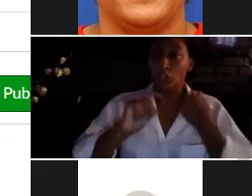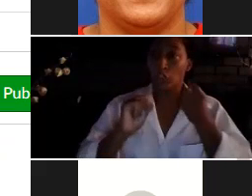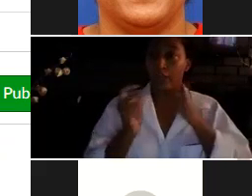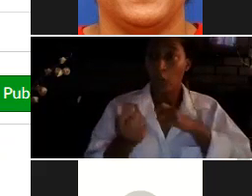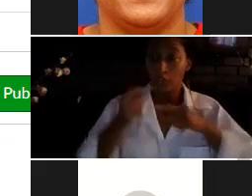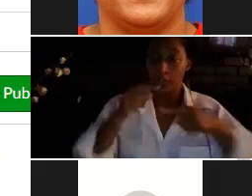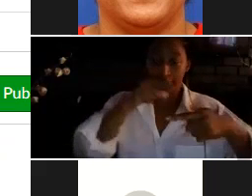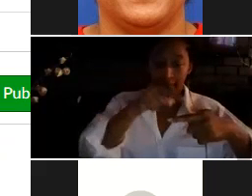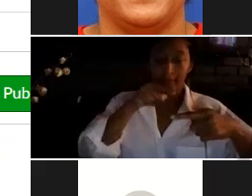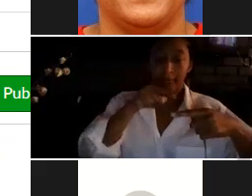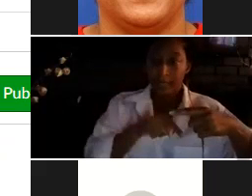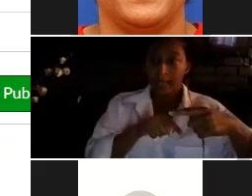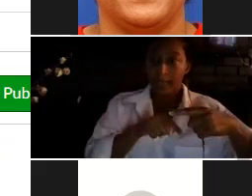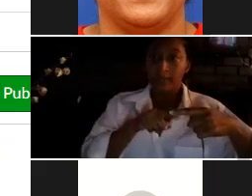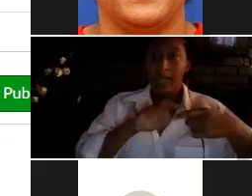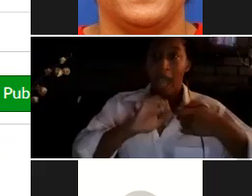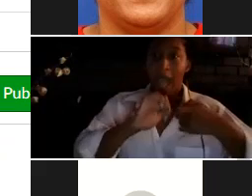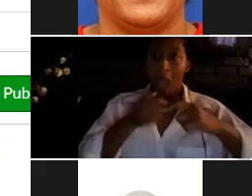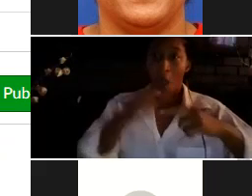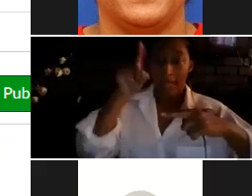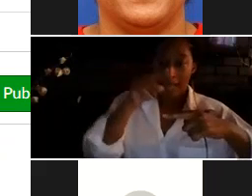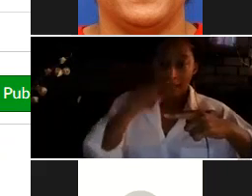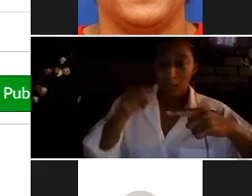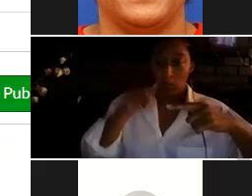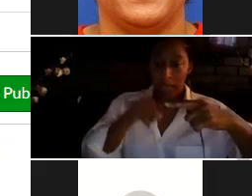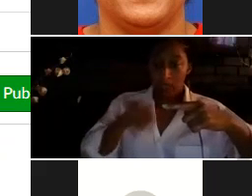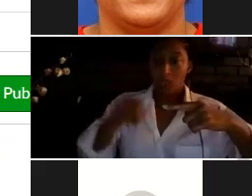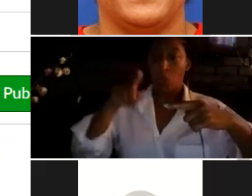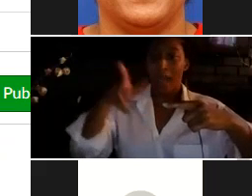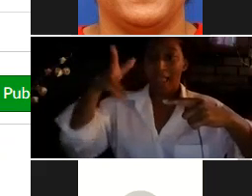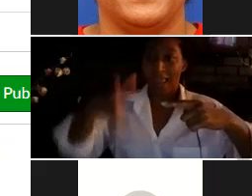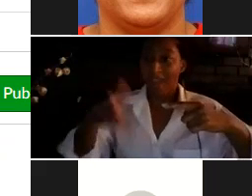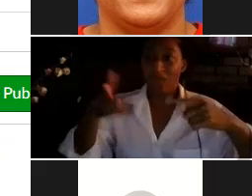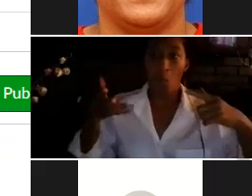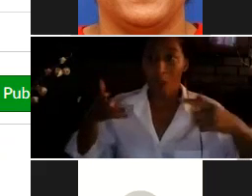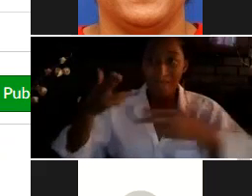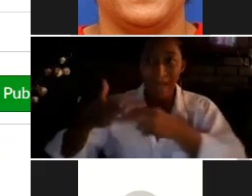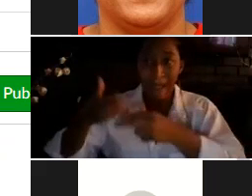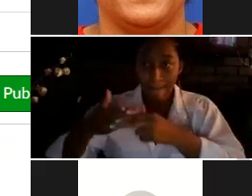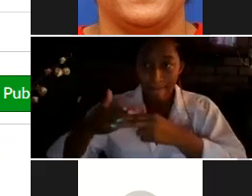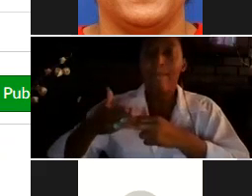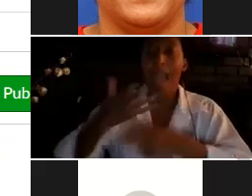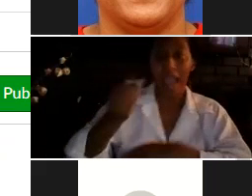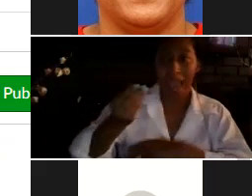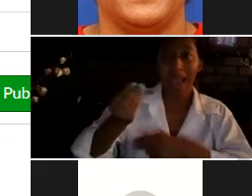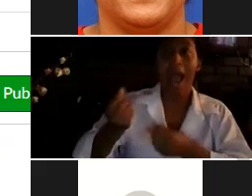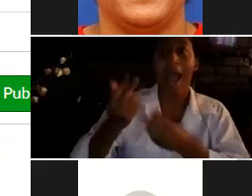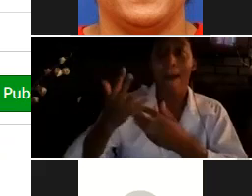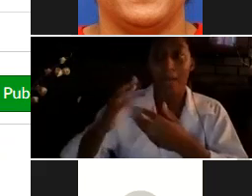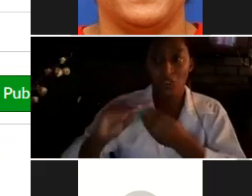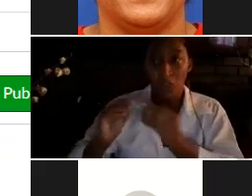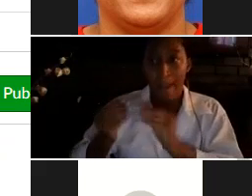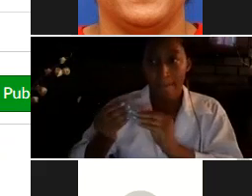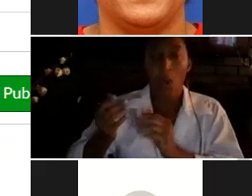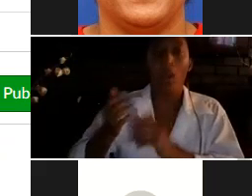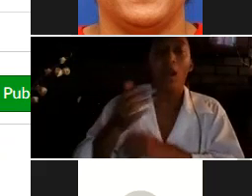looking for instructions on how to turn things into me, right there in the weekly overviews, you have it available. And don't forget, you can always drop